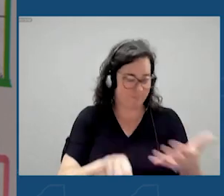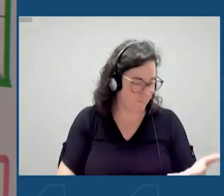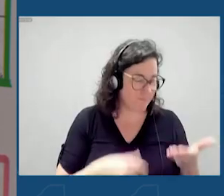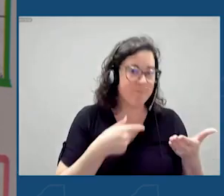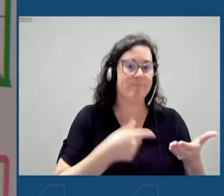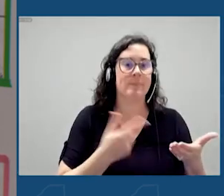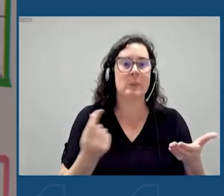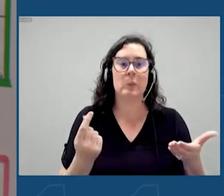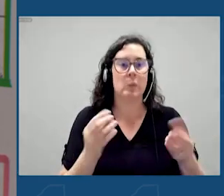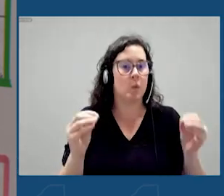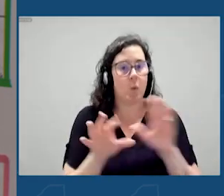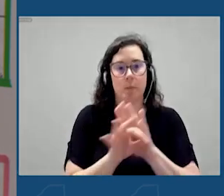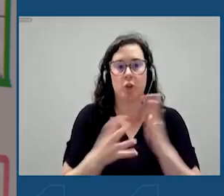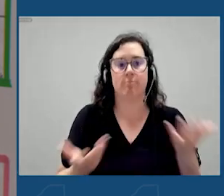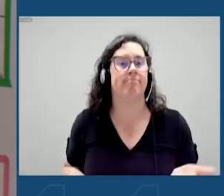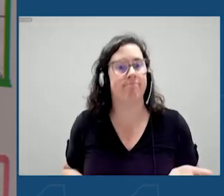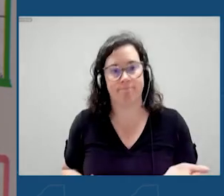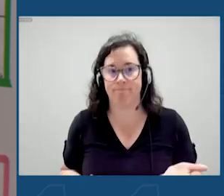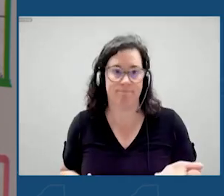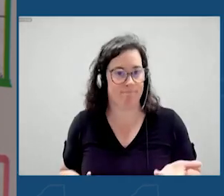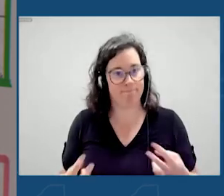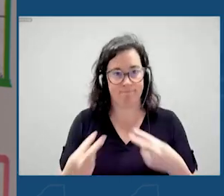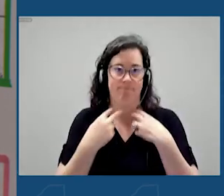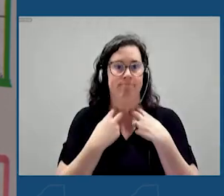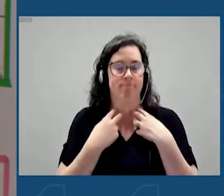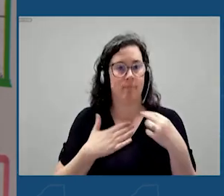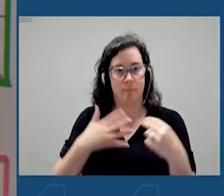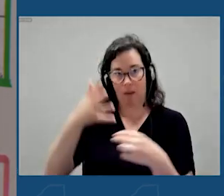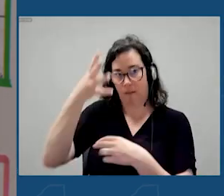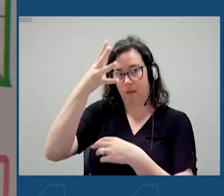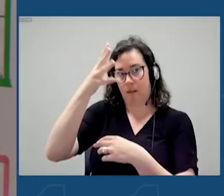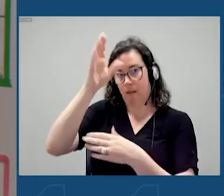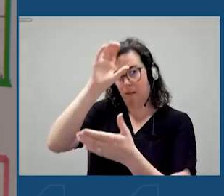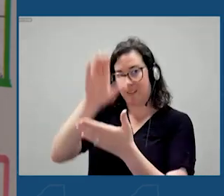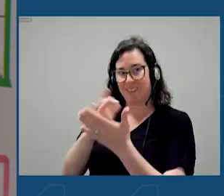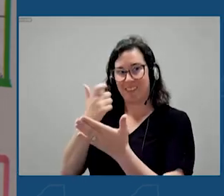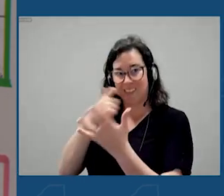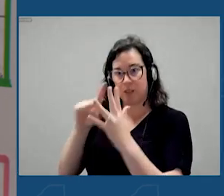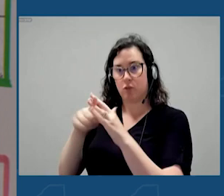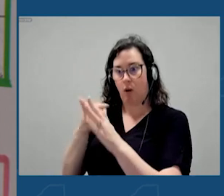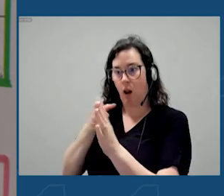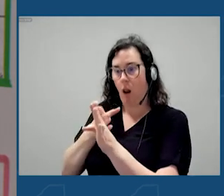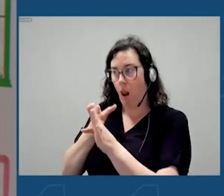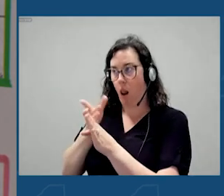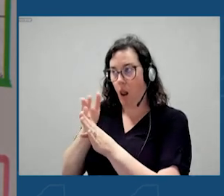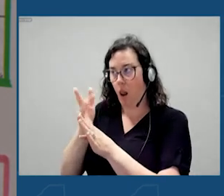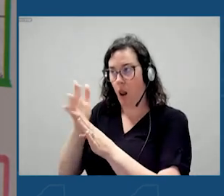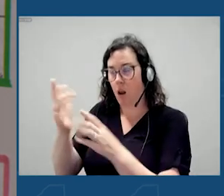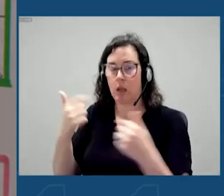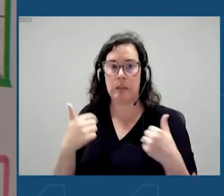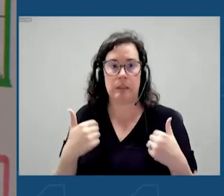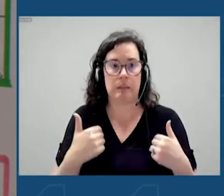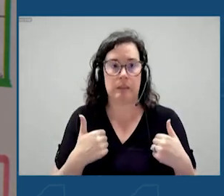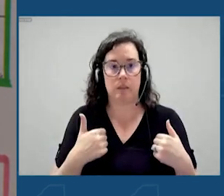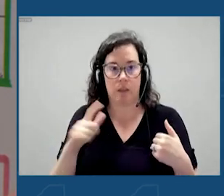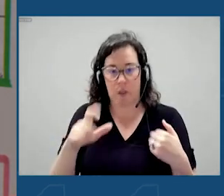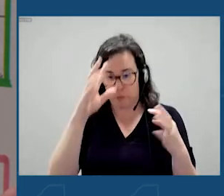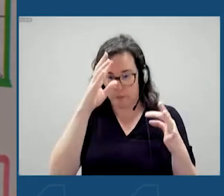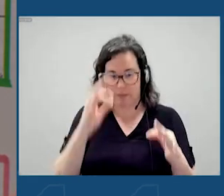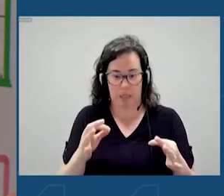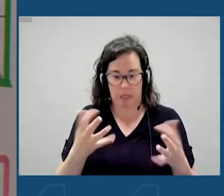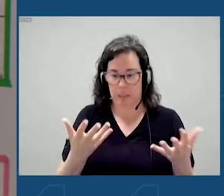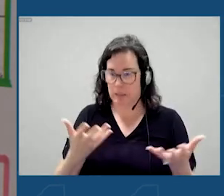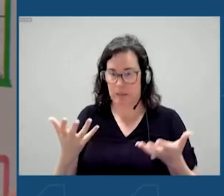There literally were no options for my family. And my husband was just starting out in his career, and we had to decide, you don't give the